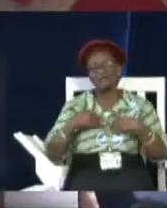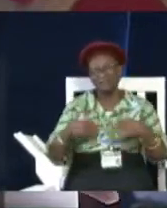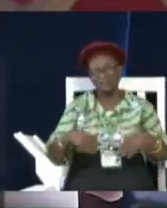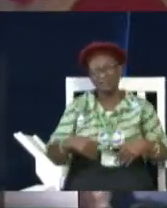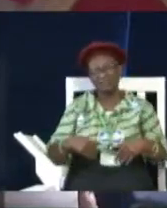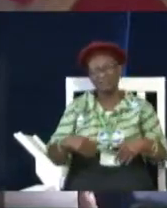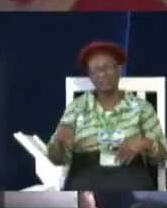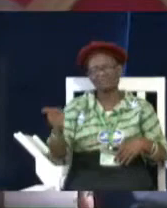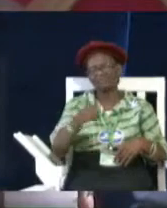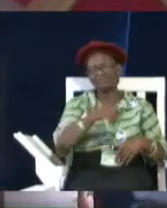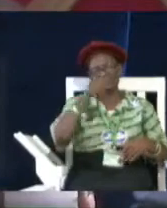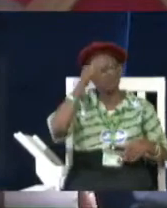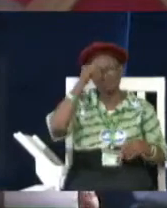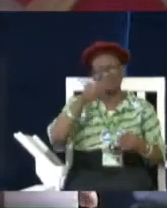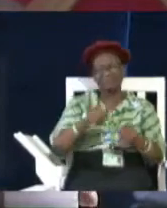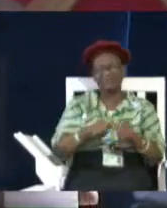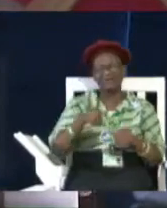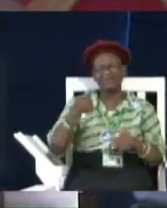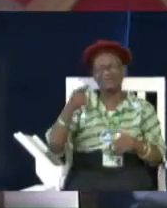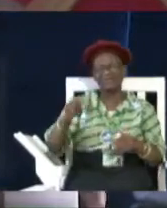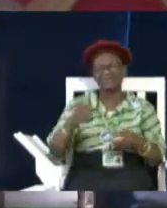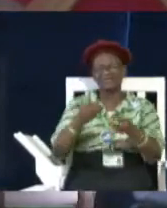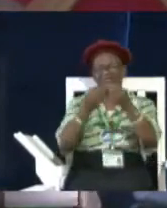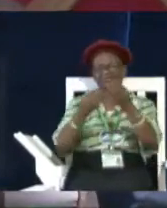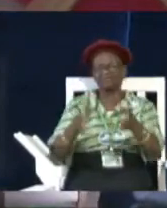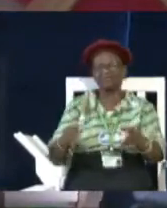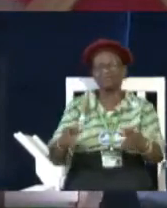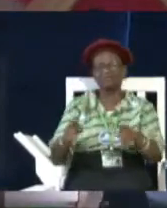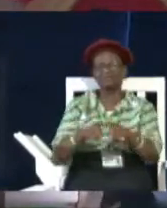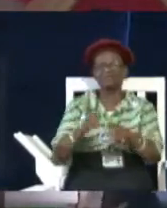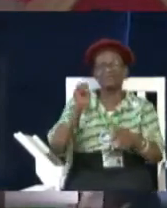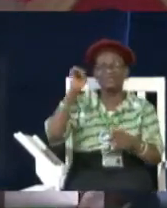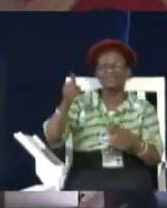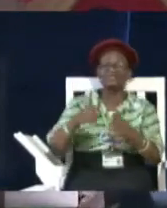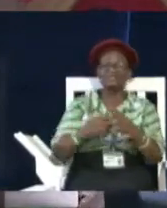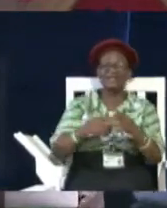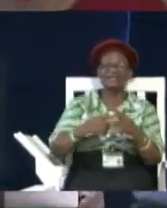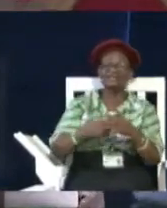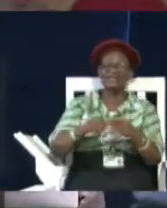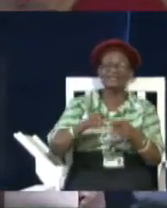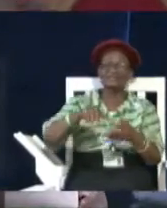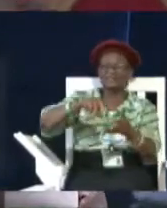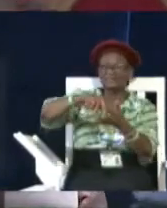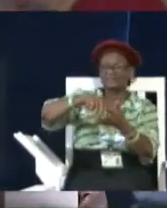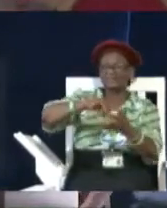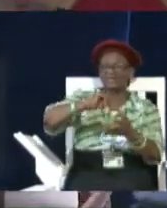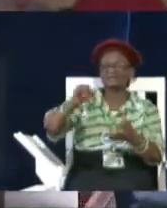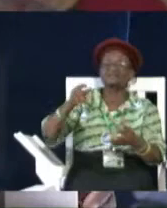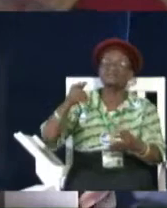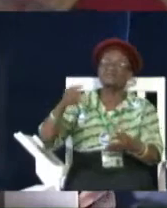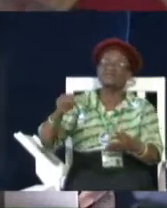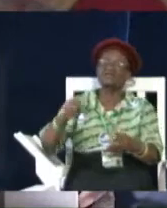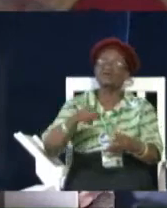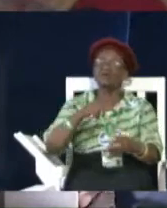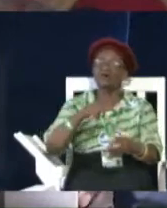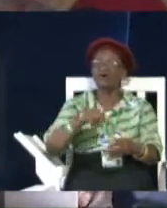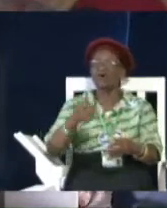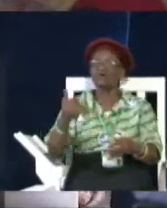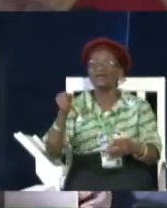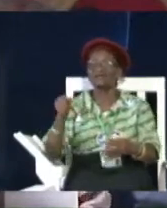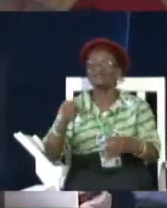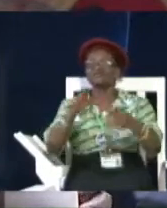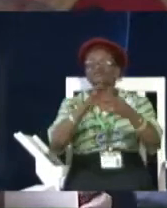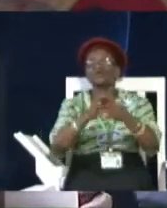So he started dancing. The others joined him in dancing instead of weeping. And